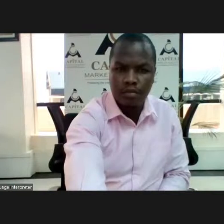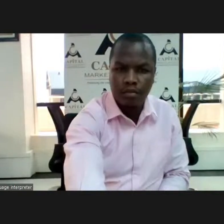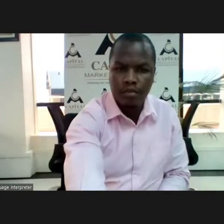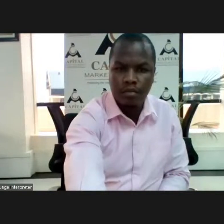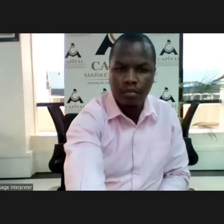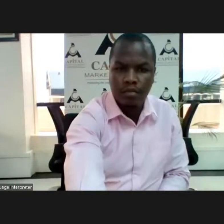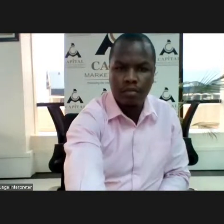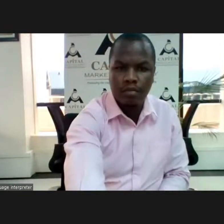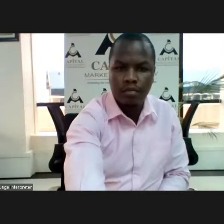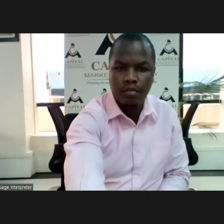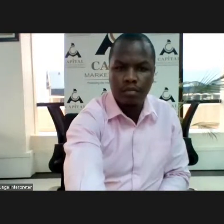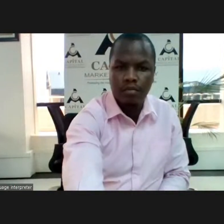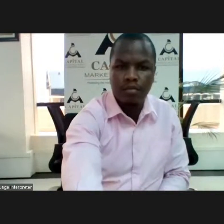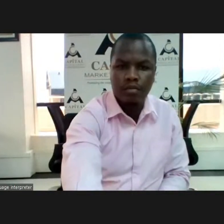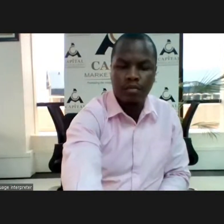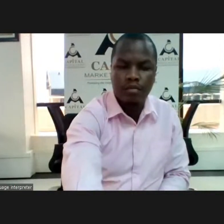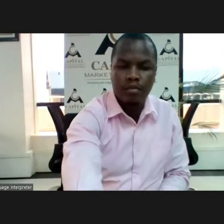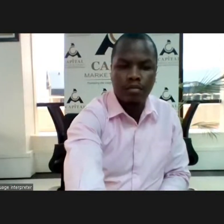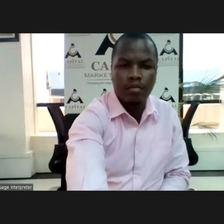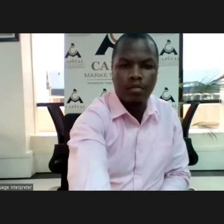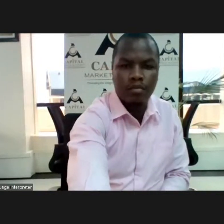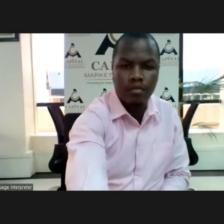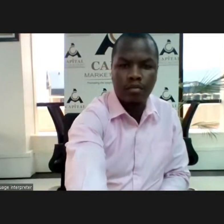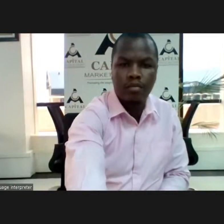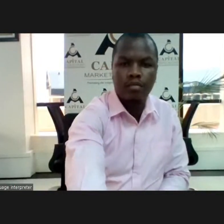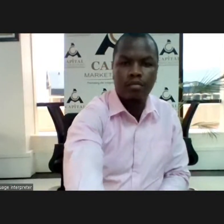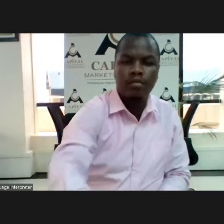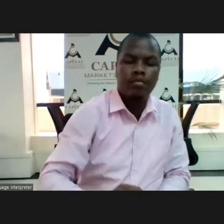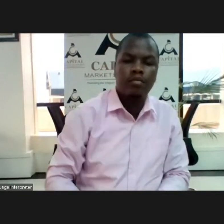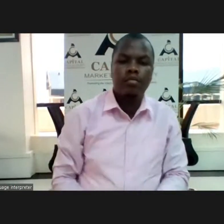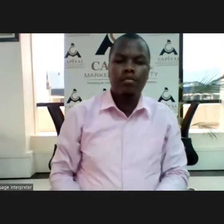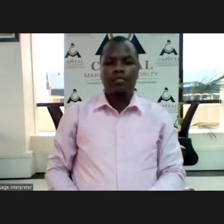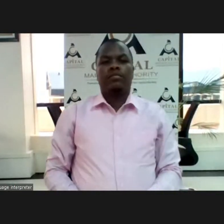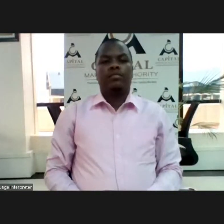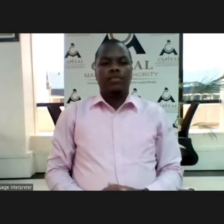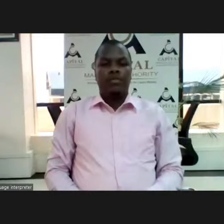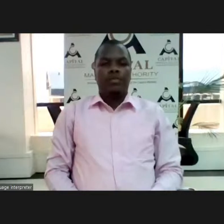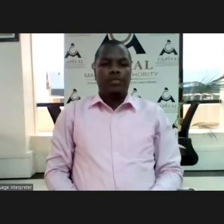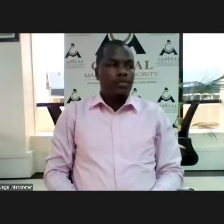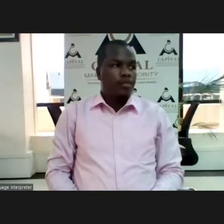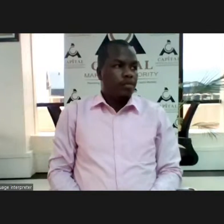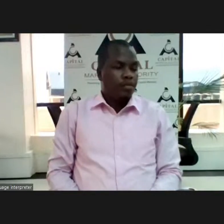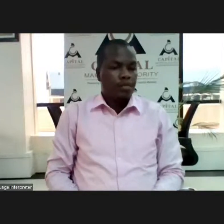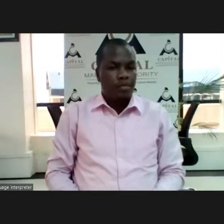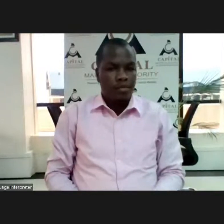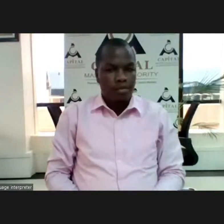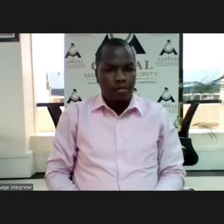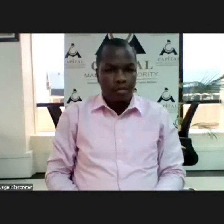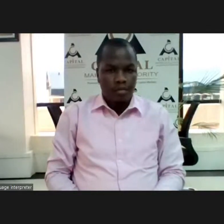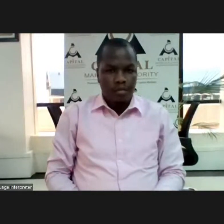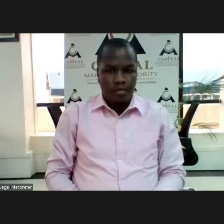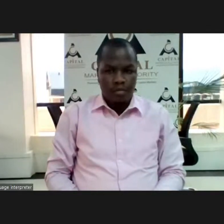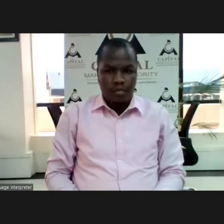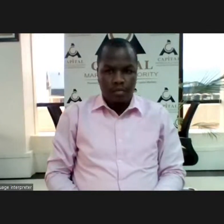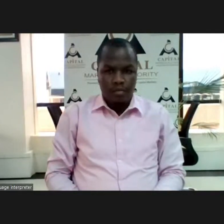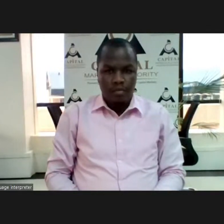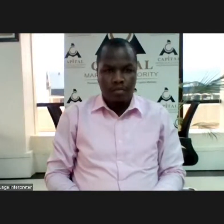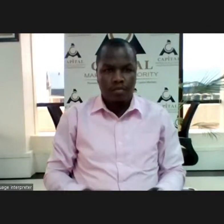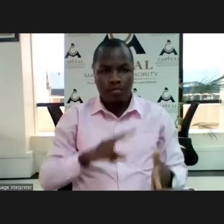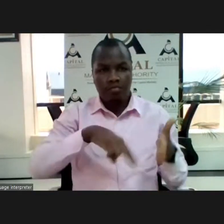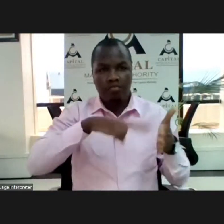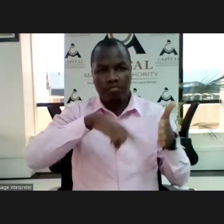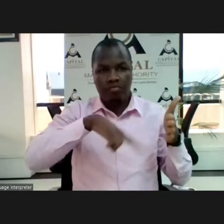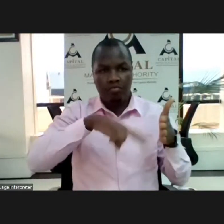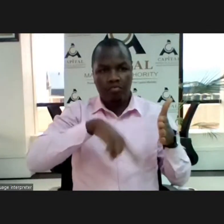low confidence in Kenyan capital markets, experience with bad investments due to either rogue contracts in Kenya, economic environment